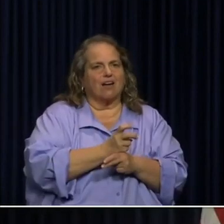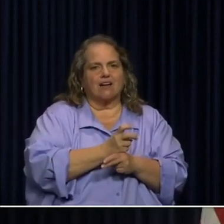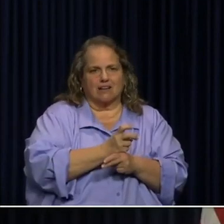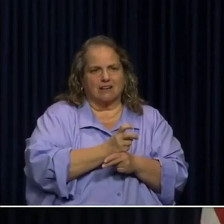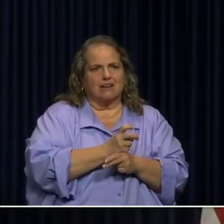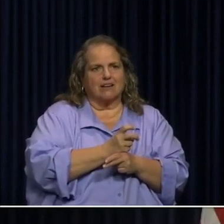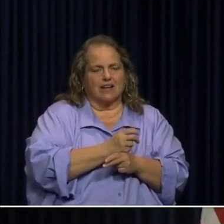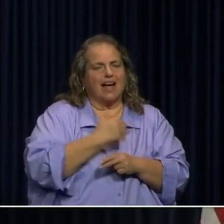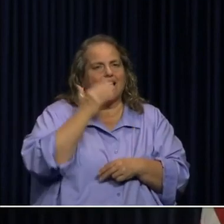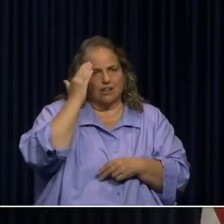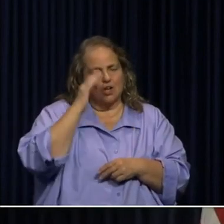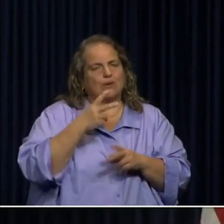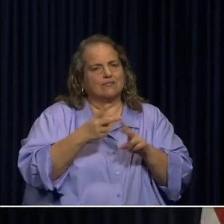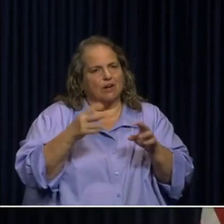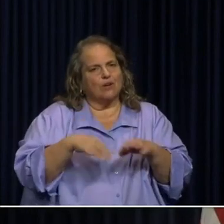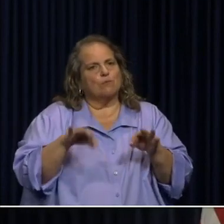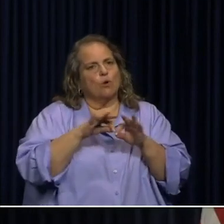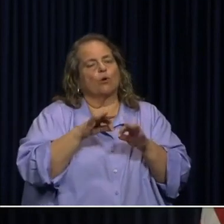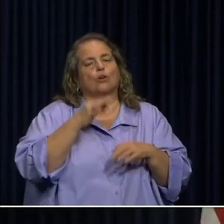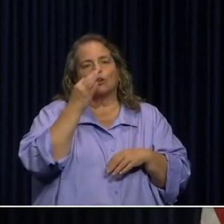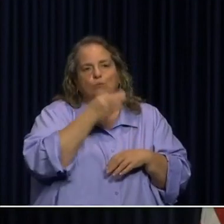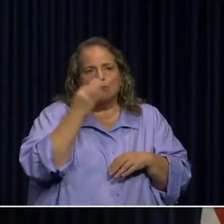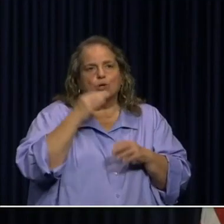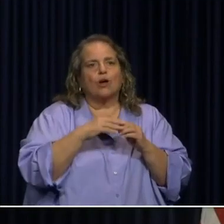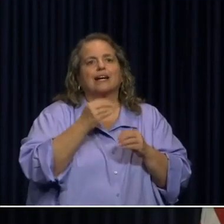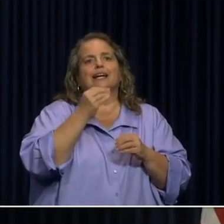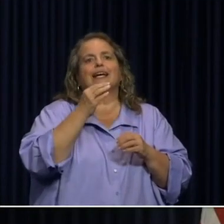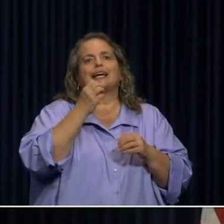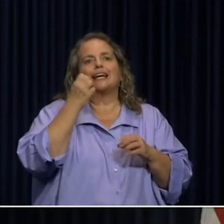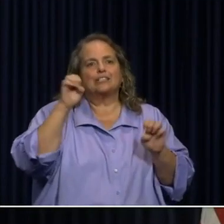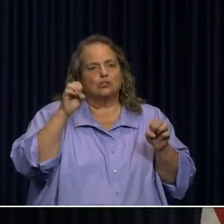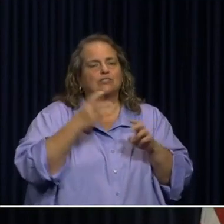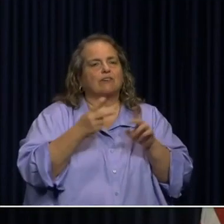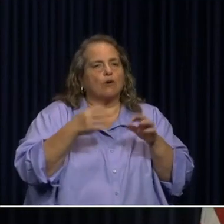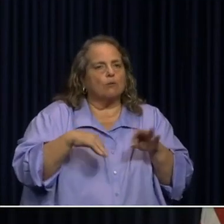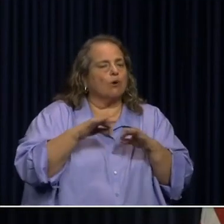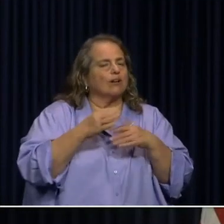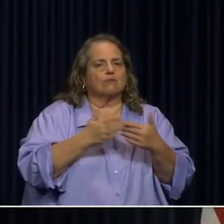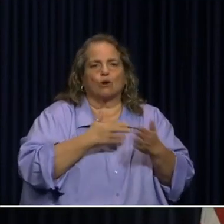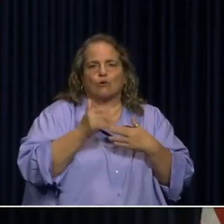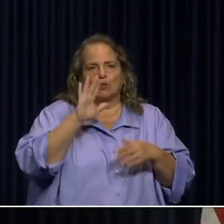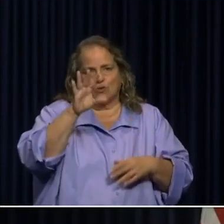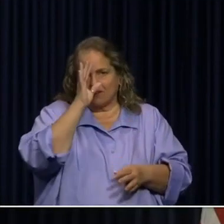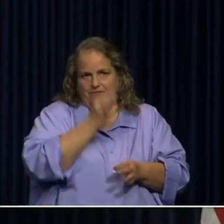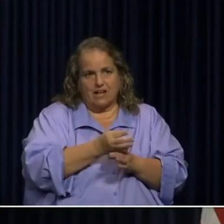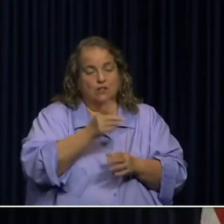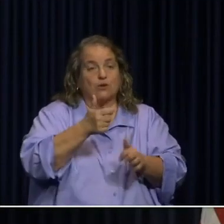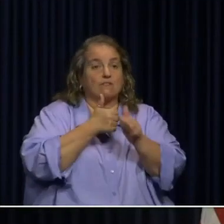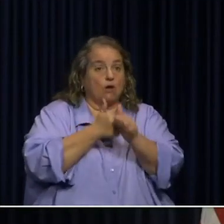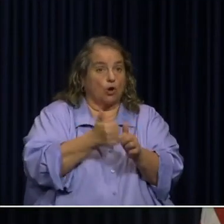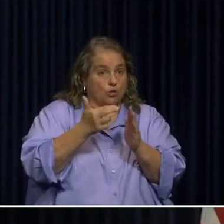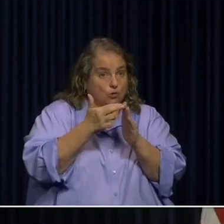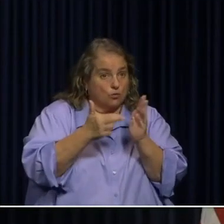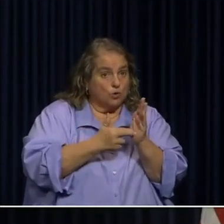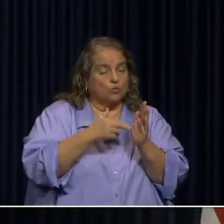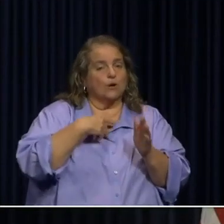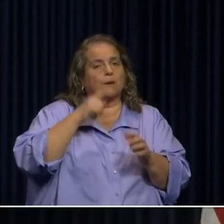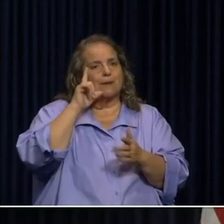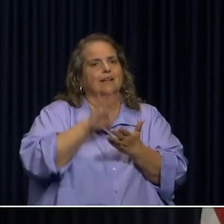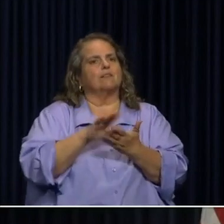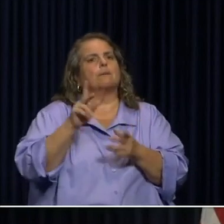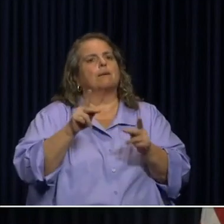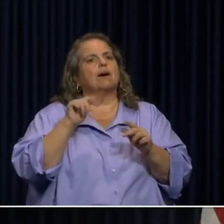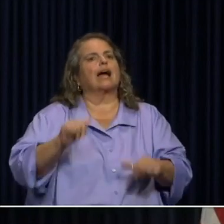on Easter or our other traditions, regardless of our faith. But if we follow those rules, we believe that people can